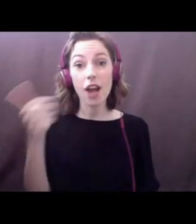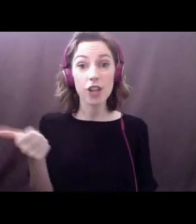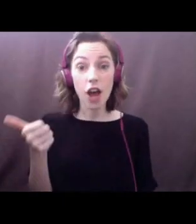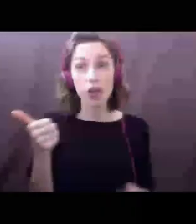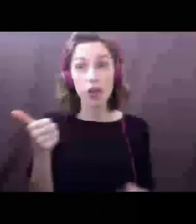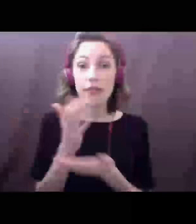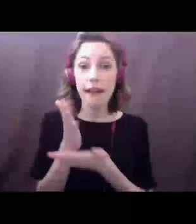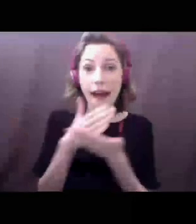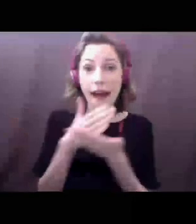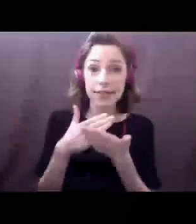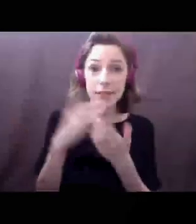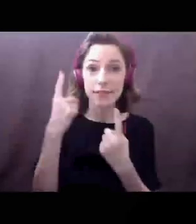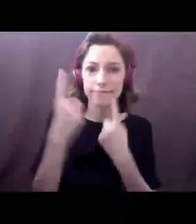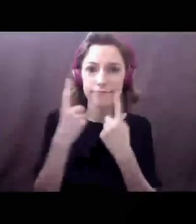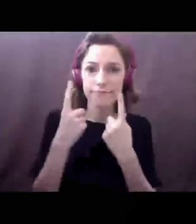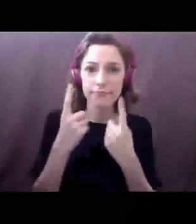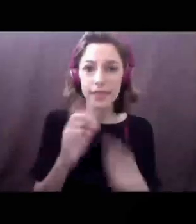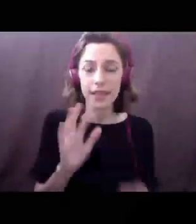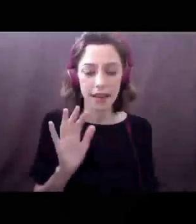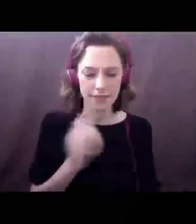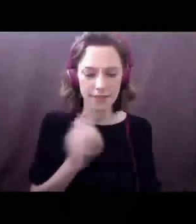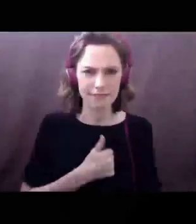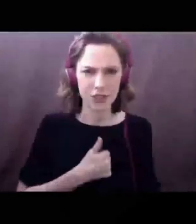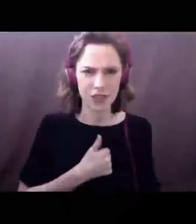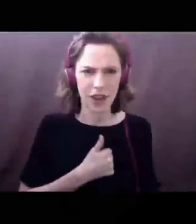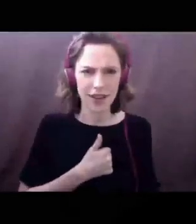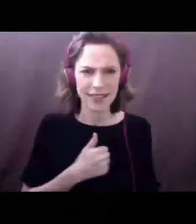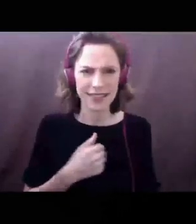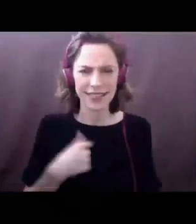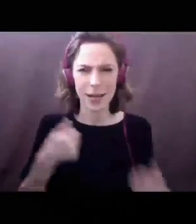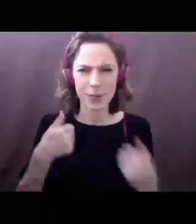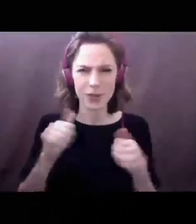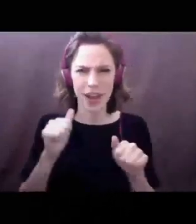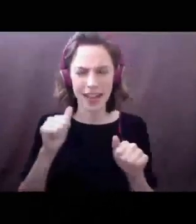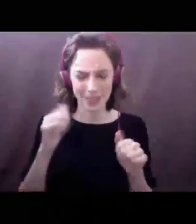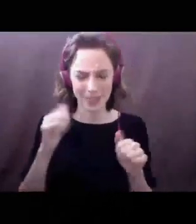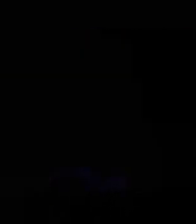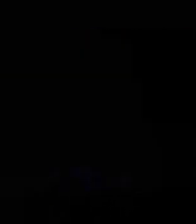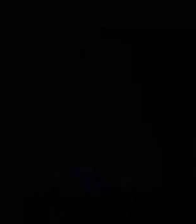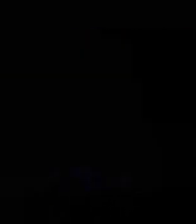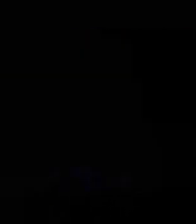sorry, just trying to get my thoughts in order.